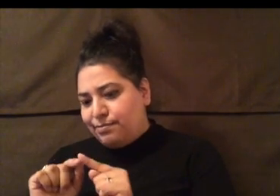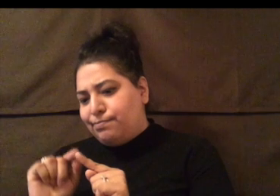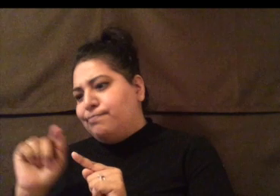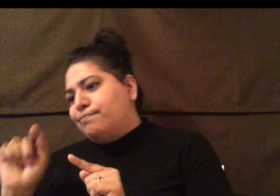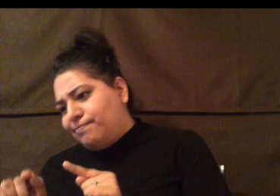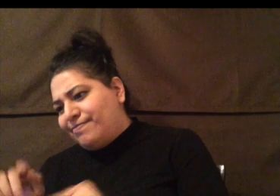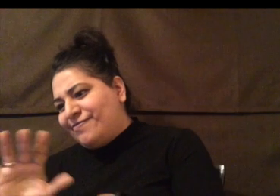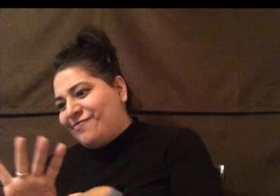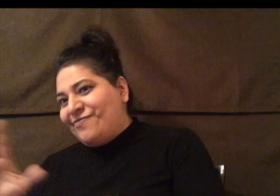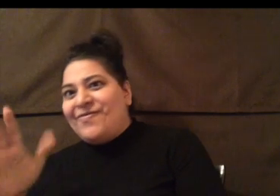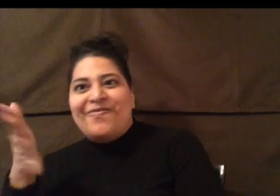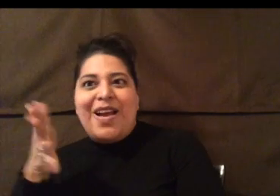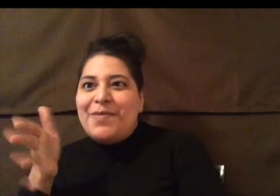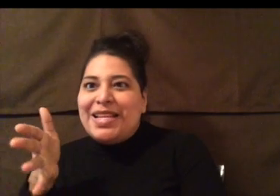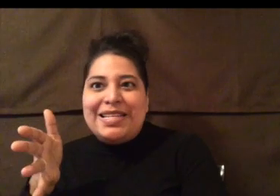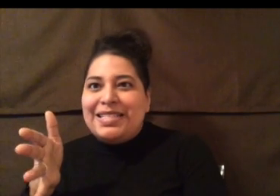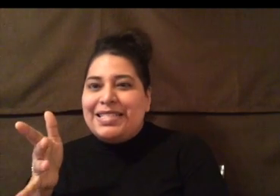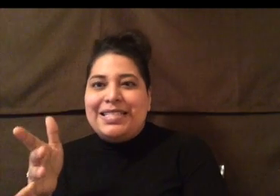add 1 more hour